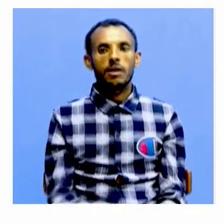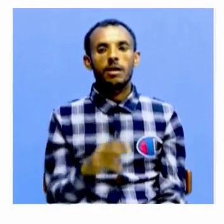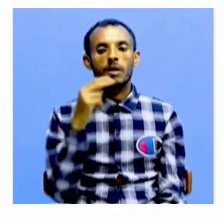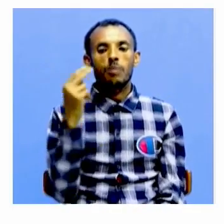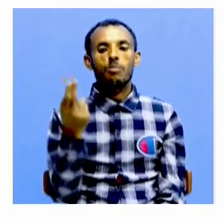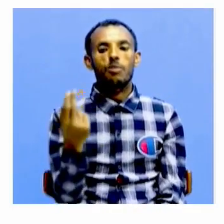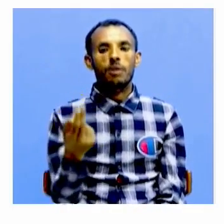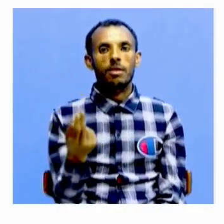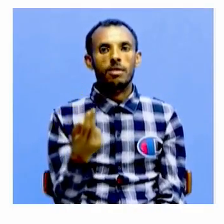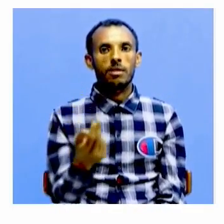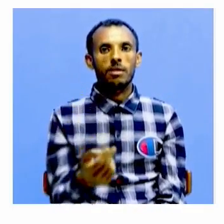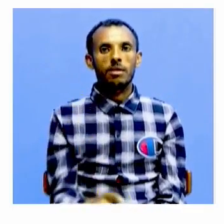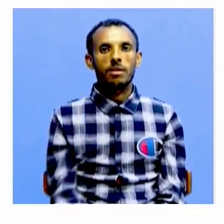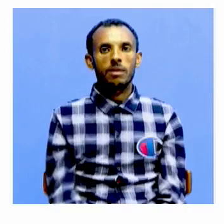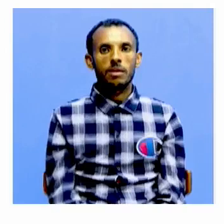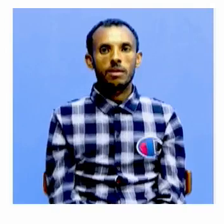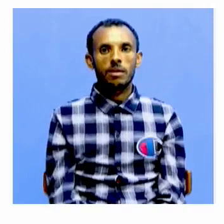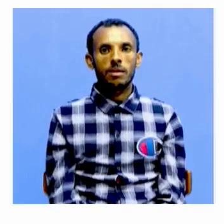important.